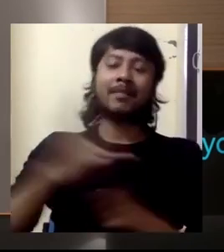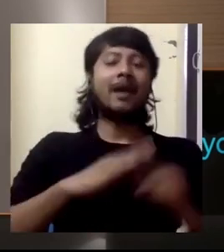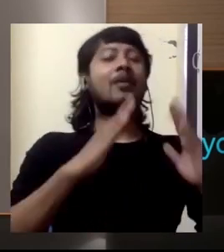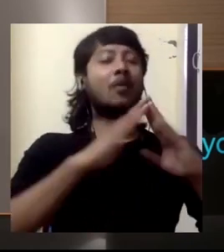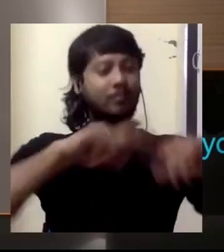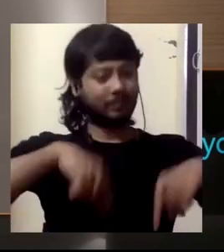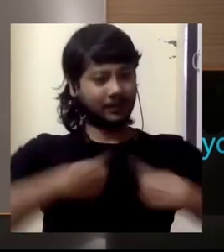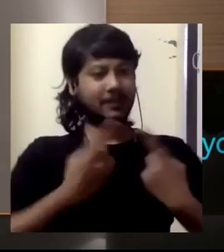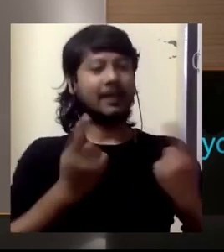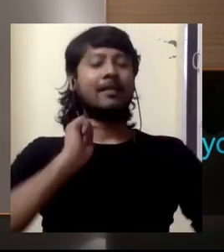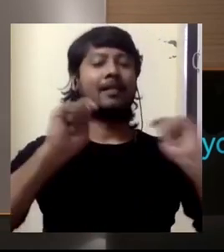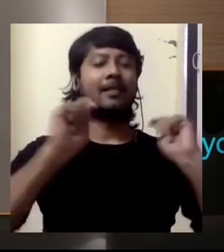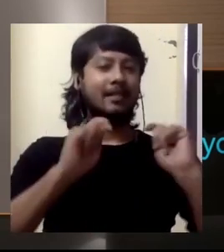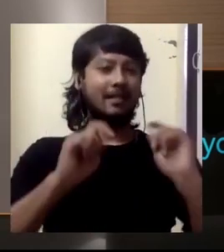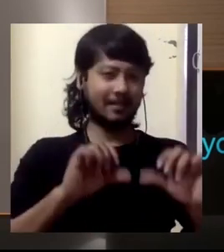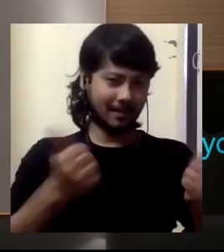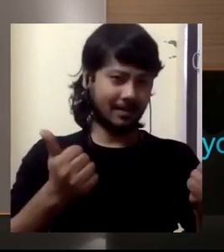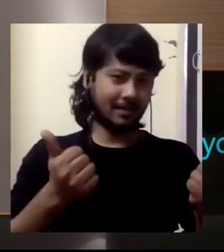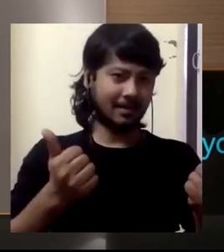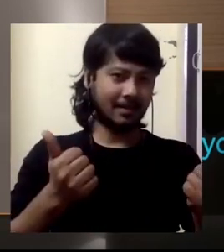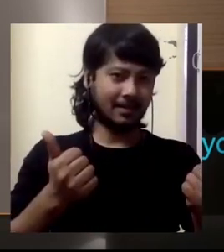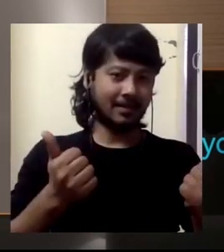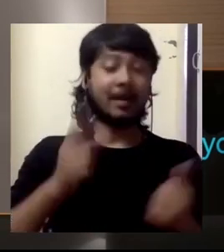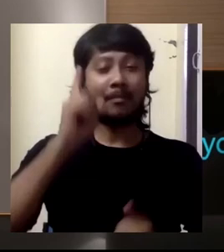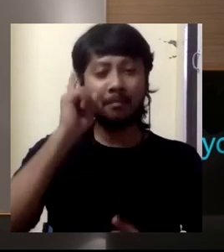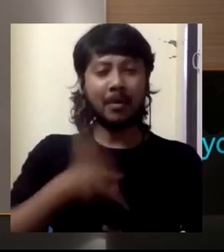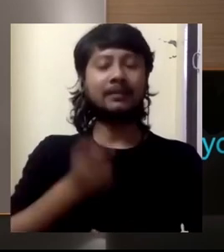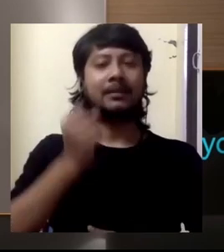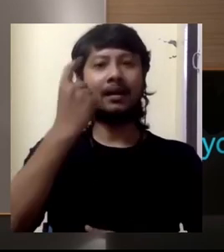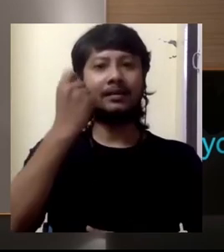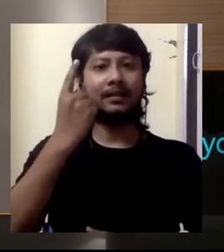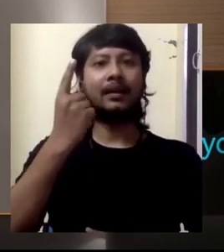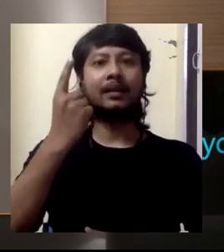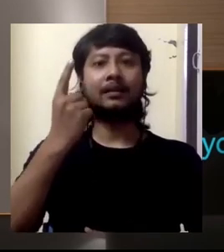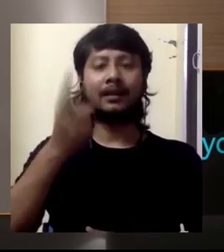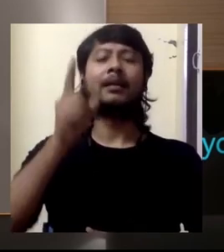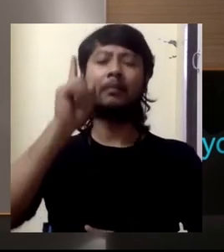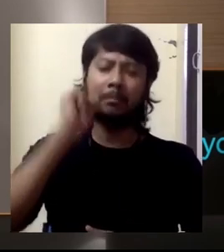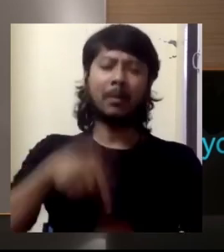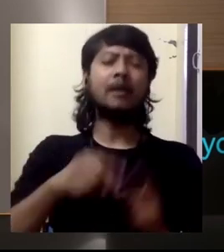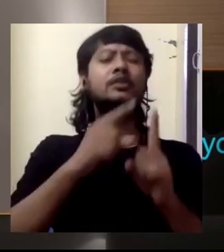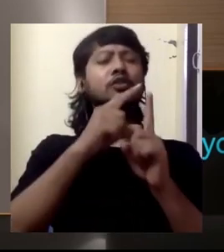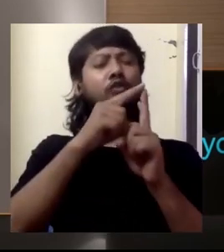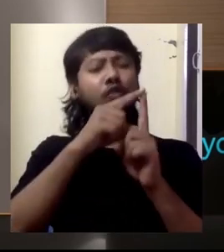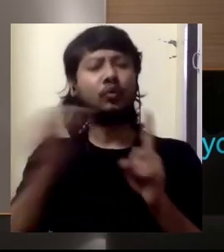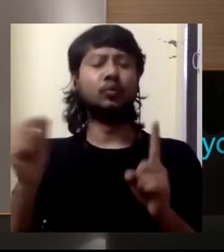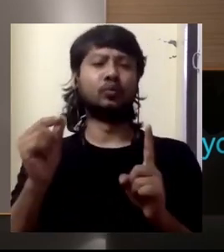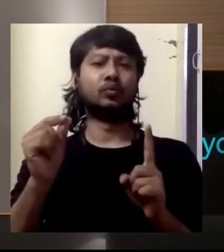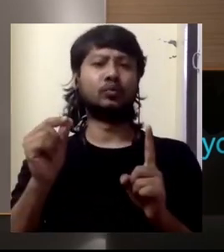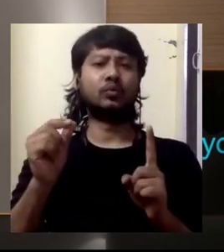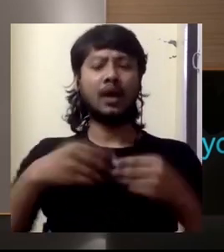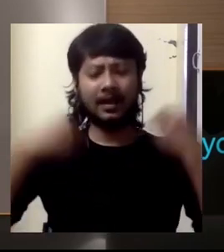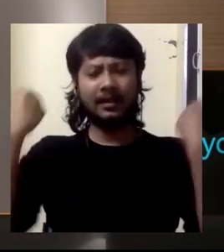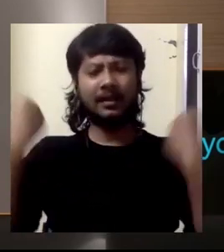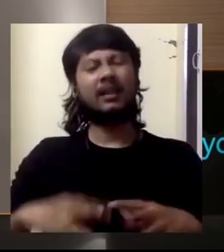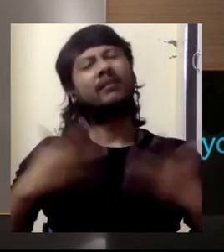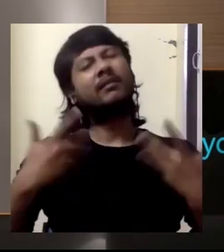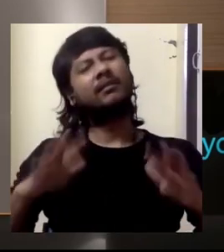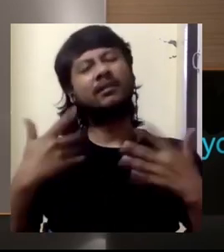of those are better than not doing anything at all. You know, we often feel, I always like to